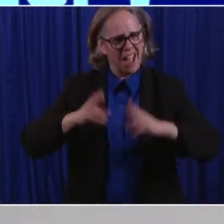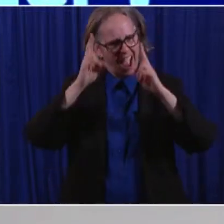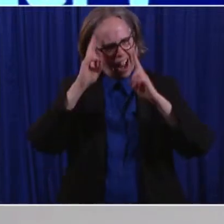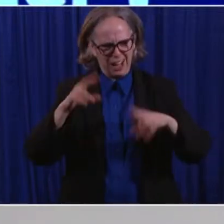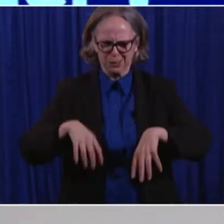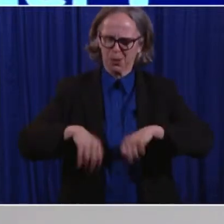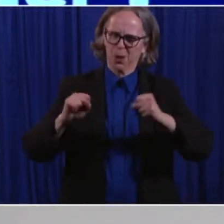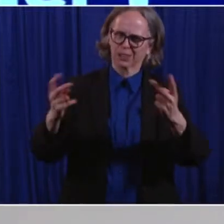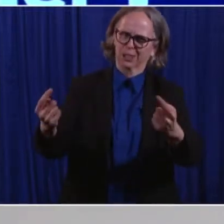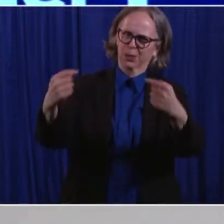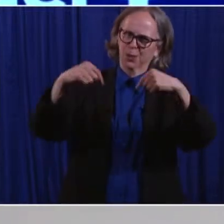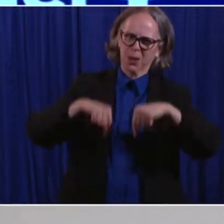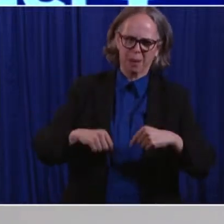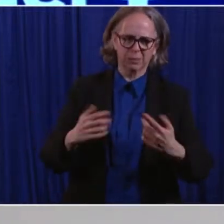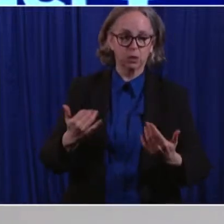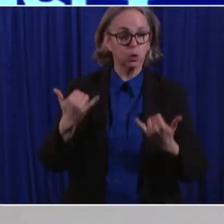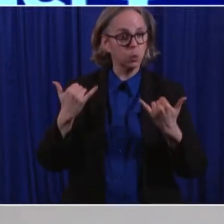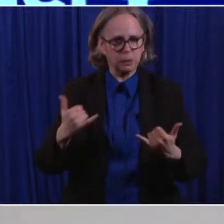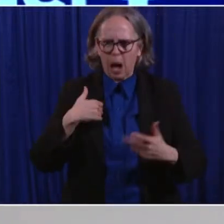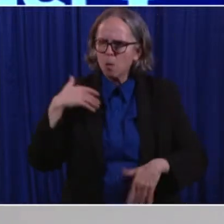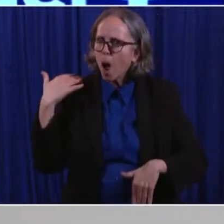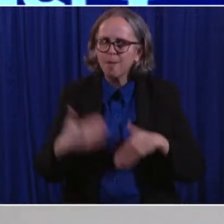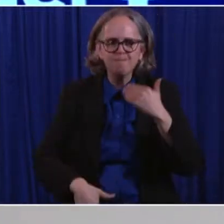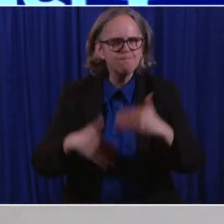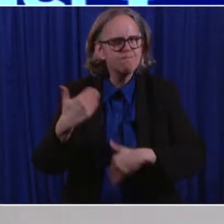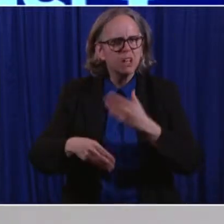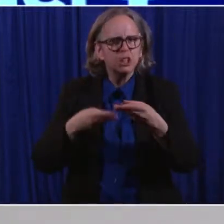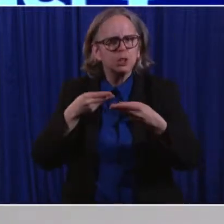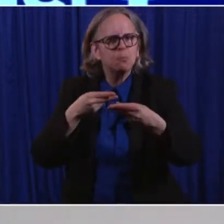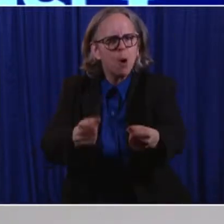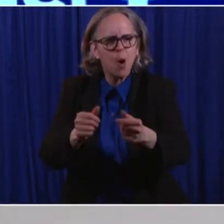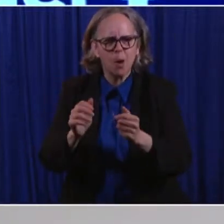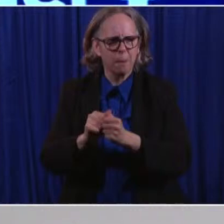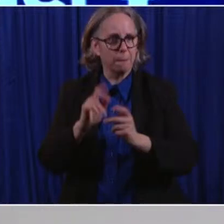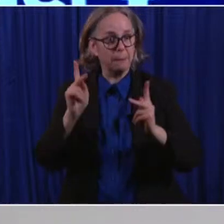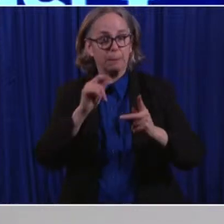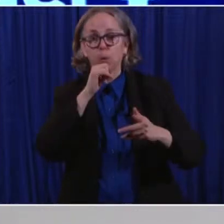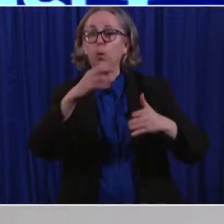We spoke to a few folks who were leaving the facility, and they said that they experienced